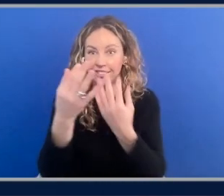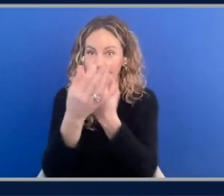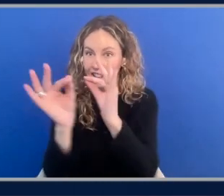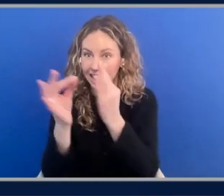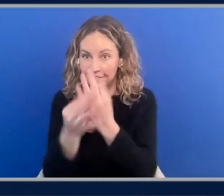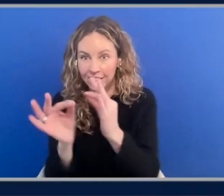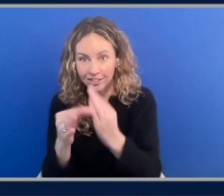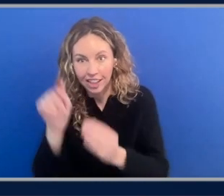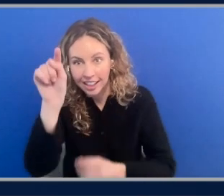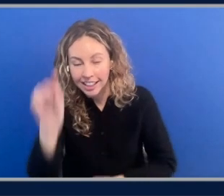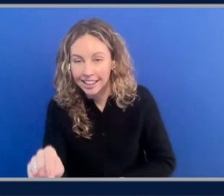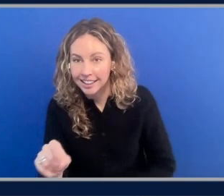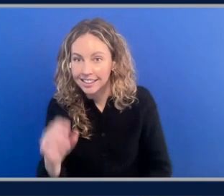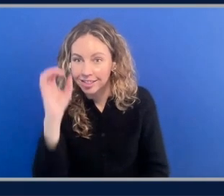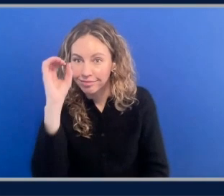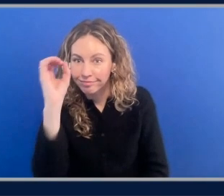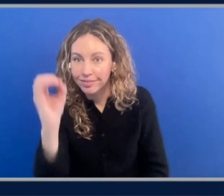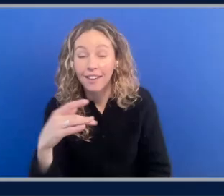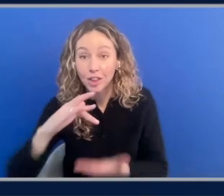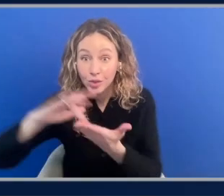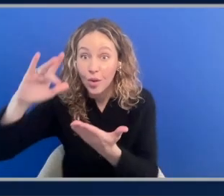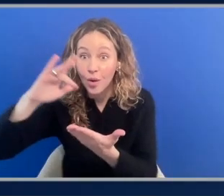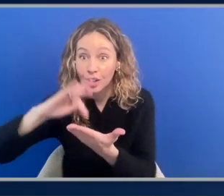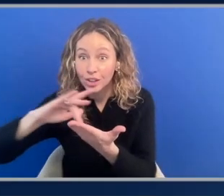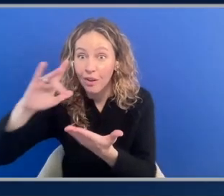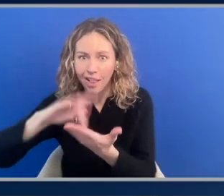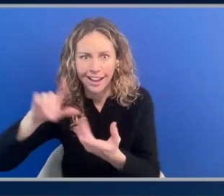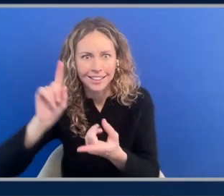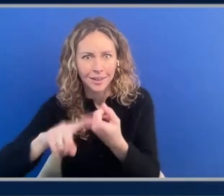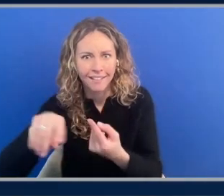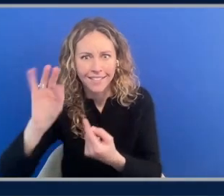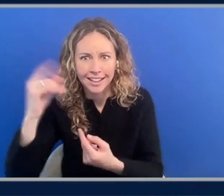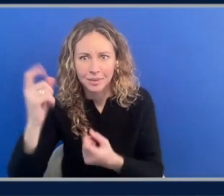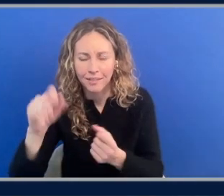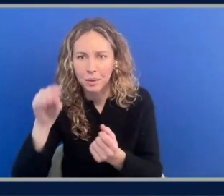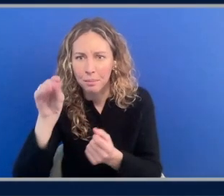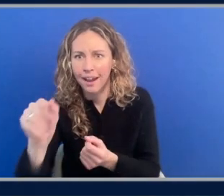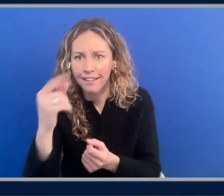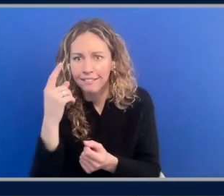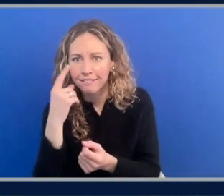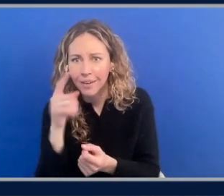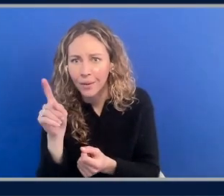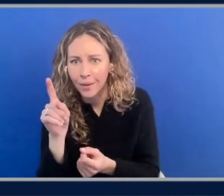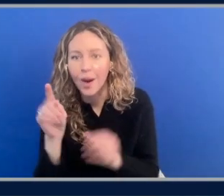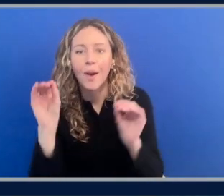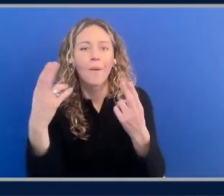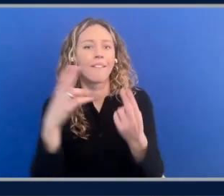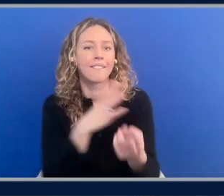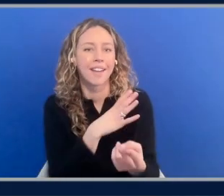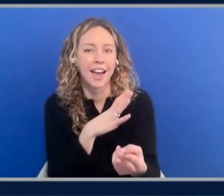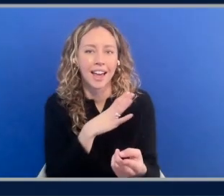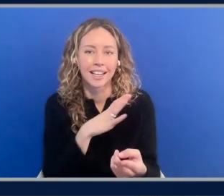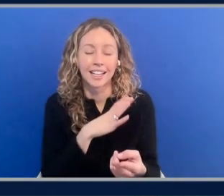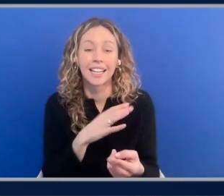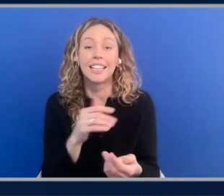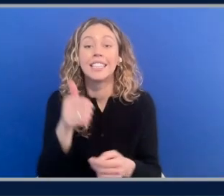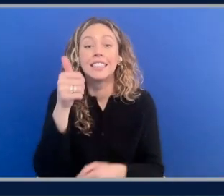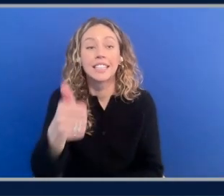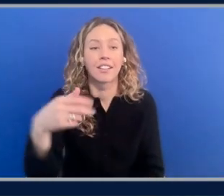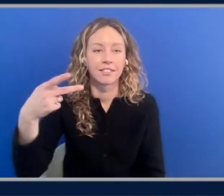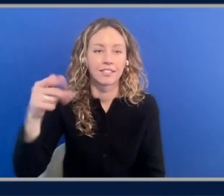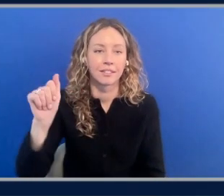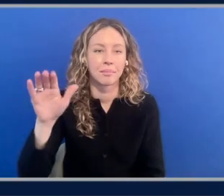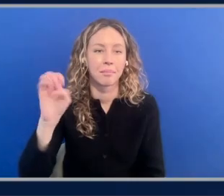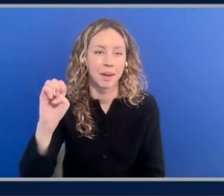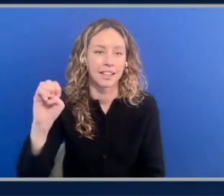we had to scroll for a little while until we get something paid. Oh, here we go. So self-paced labs. Some labs, okay. Yeah,